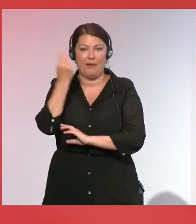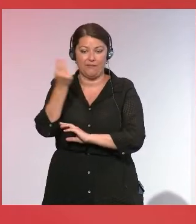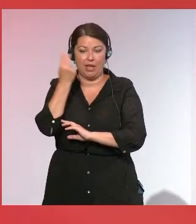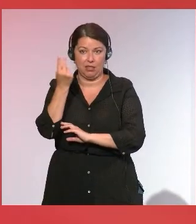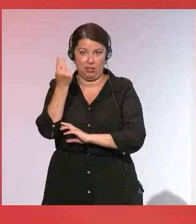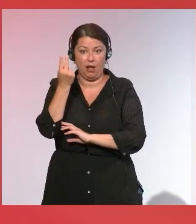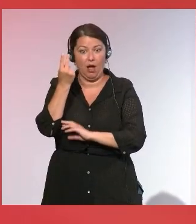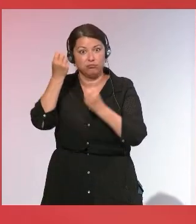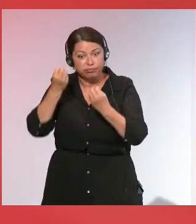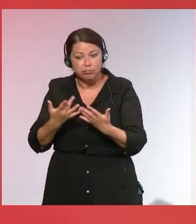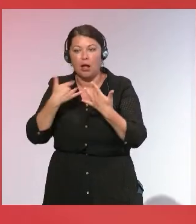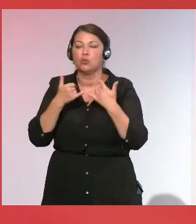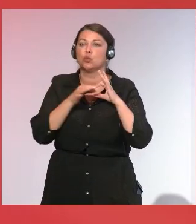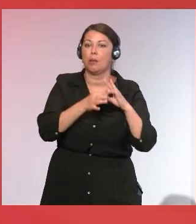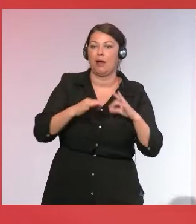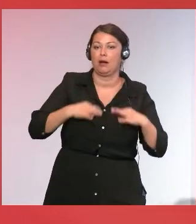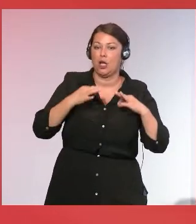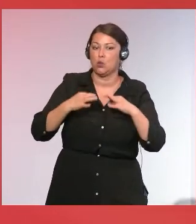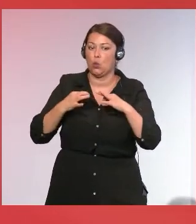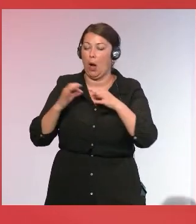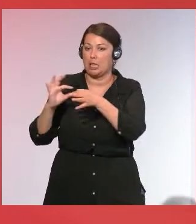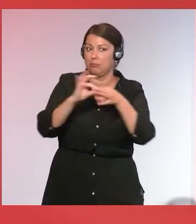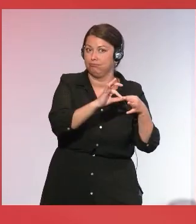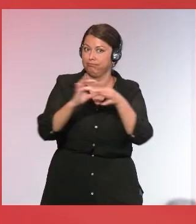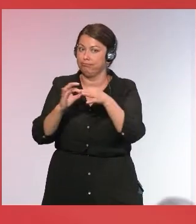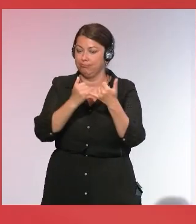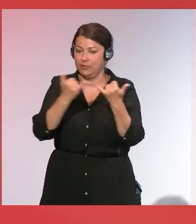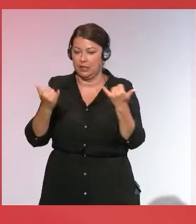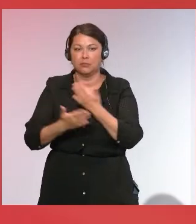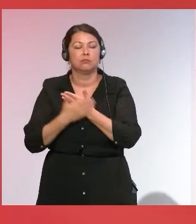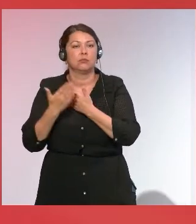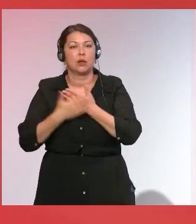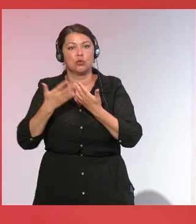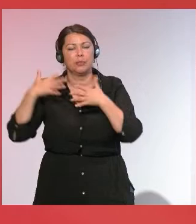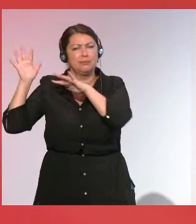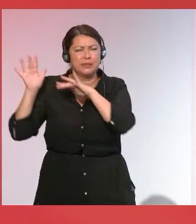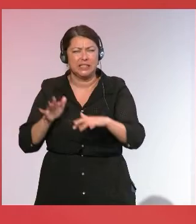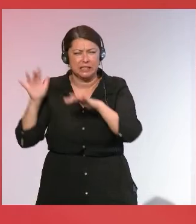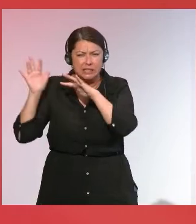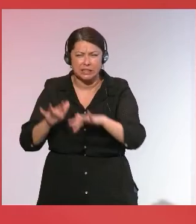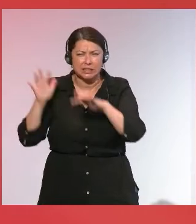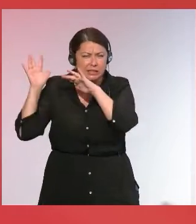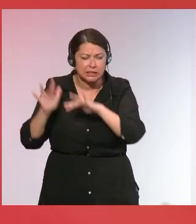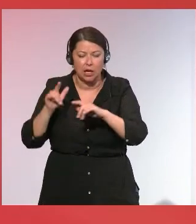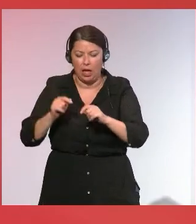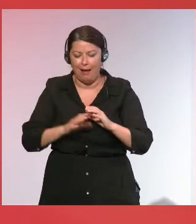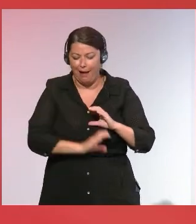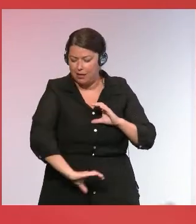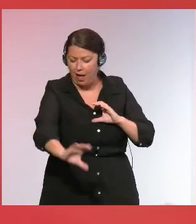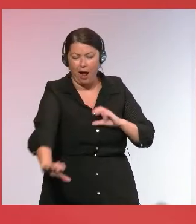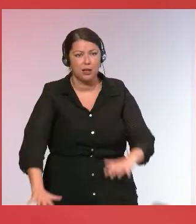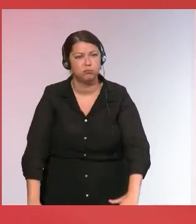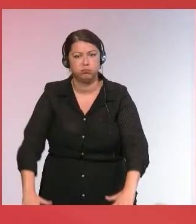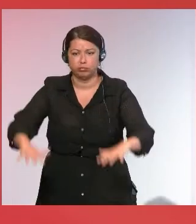an overflow from sewers. And if people, like children, might be playing in that flood water, or people might be cleaning up their houses and